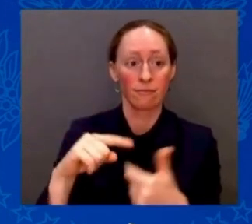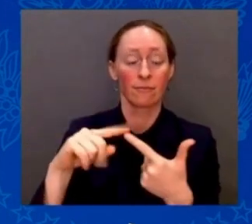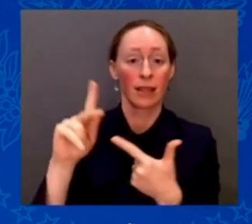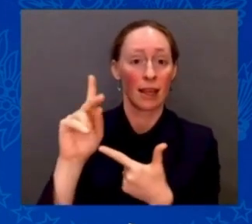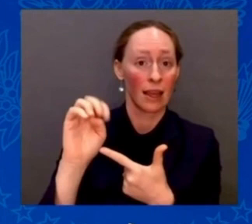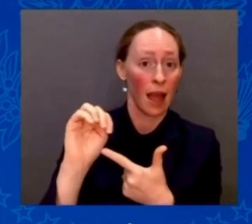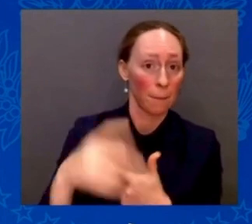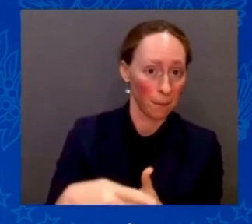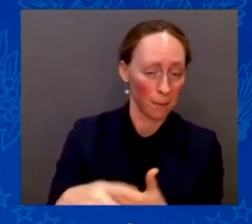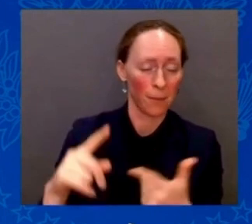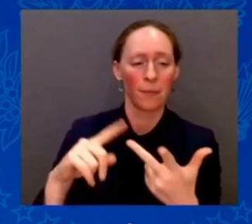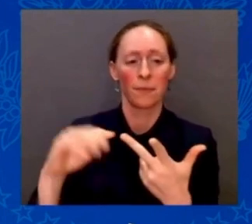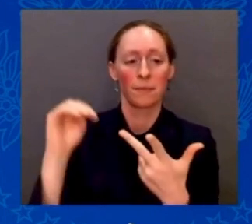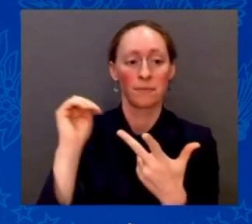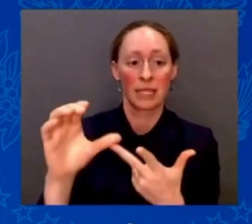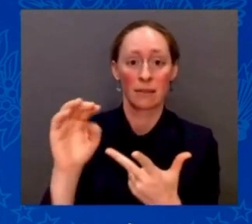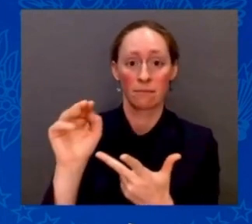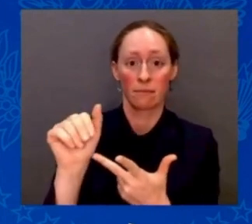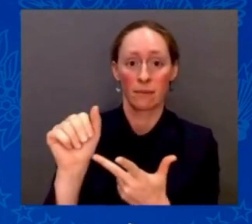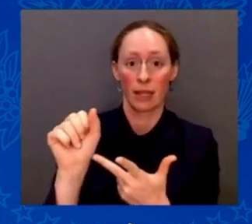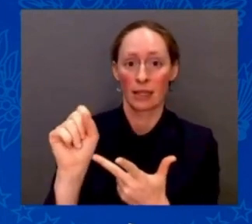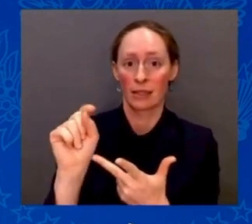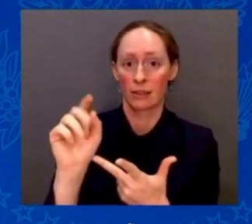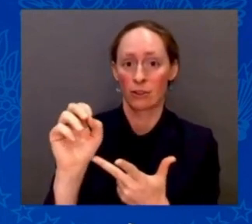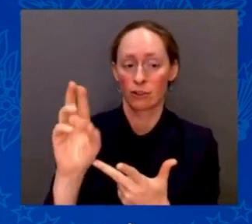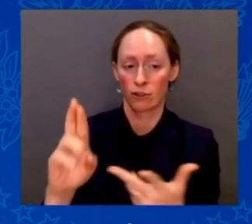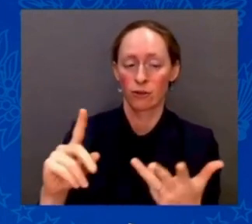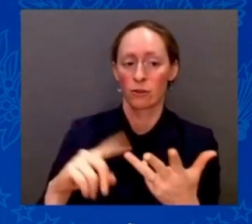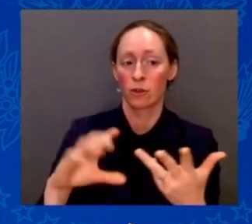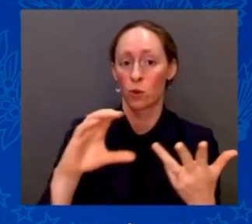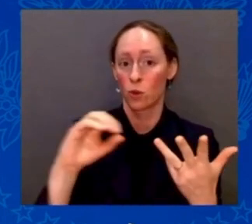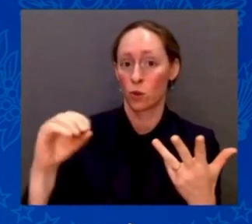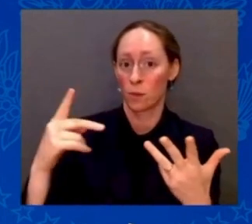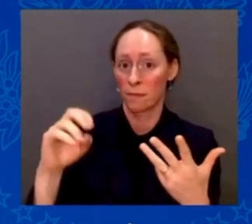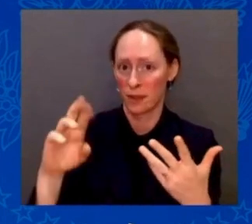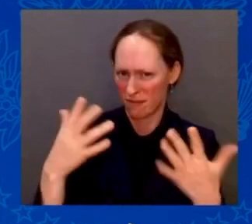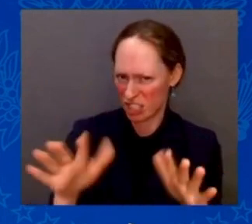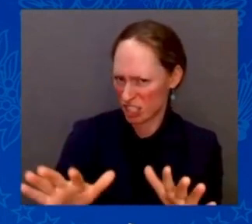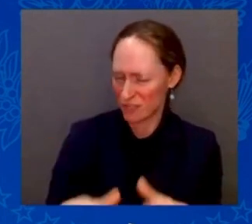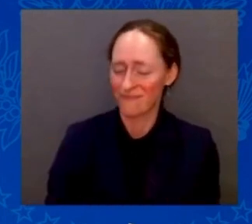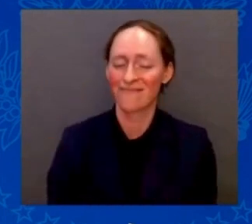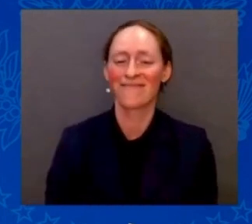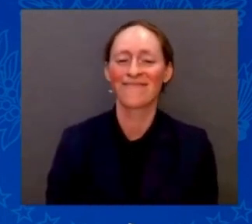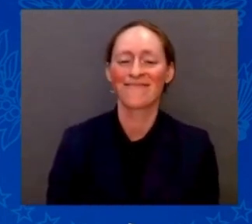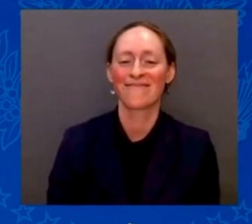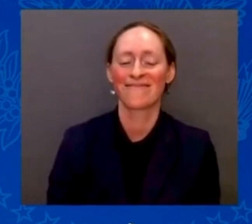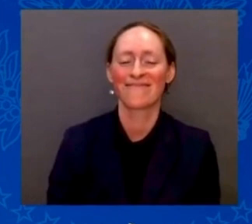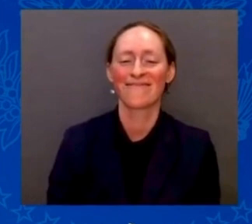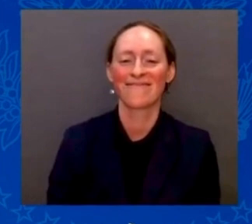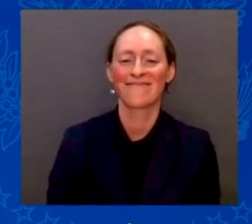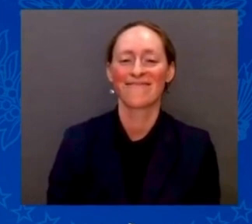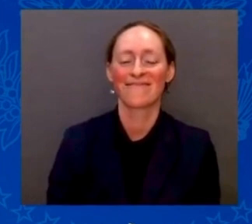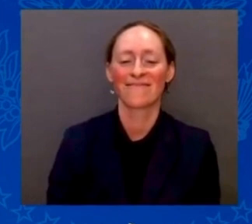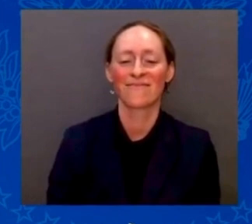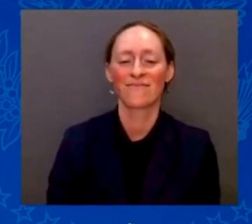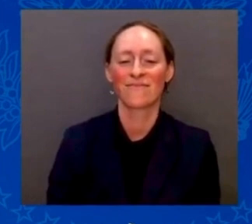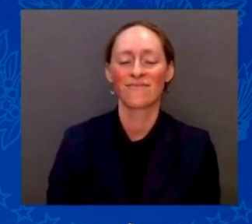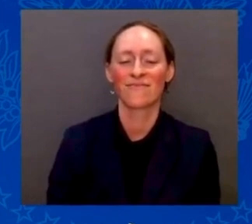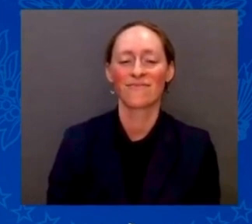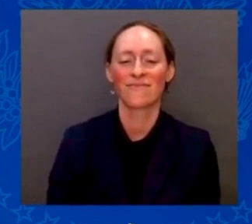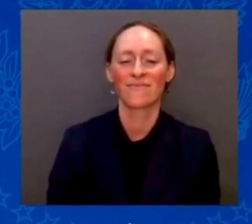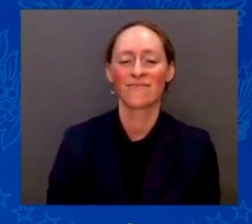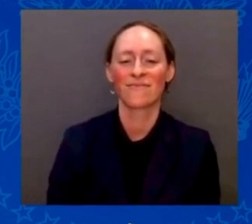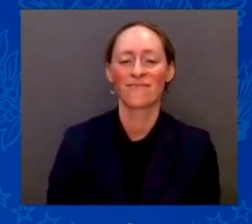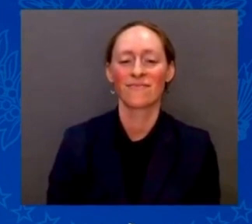landfall at 7:45 this morning as a Category 3 hurricane. And it's moved